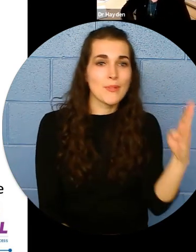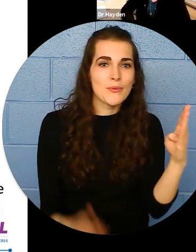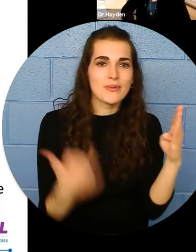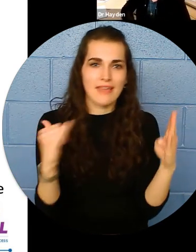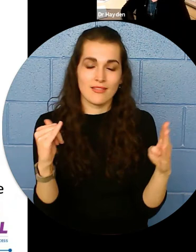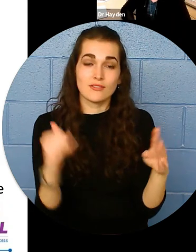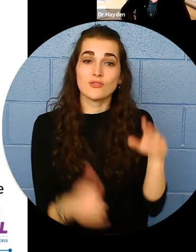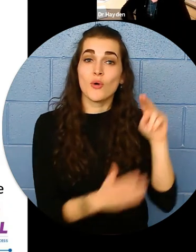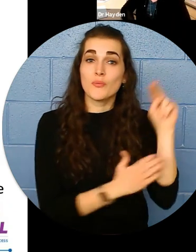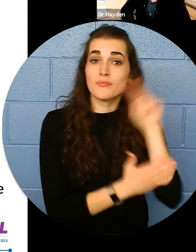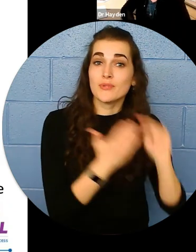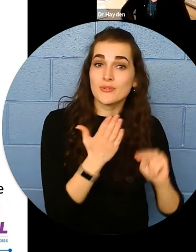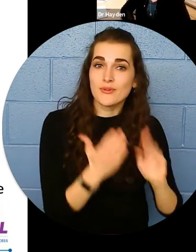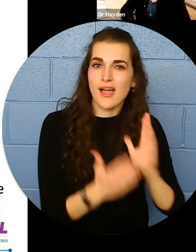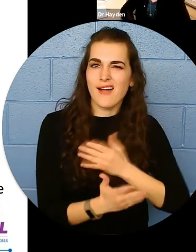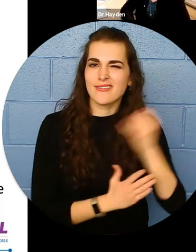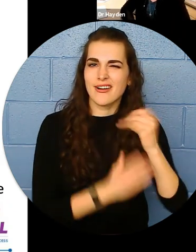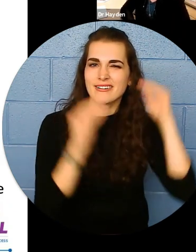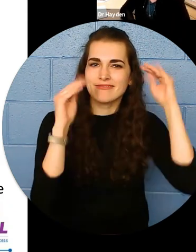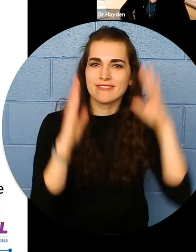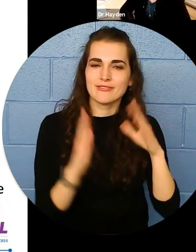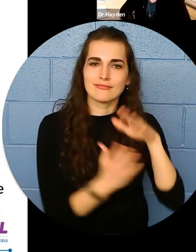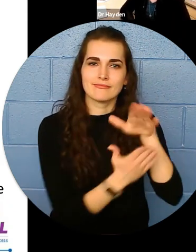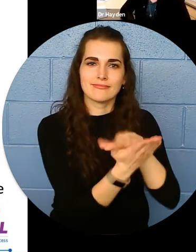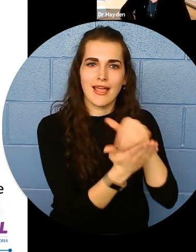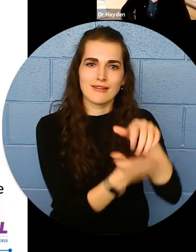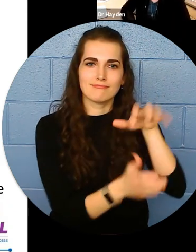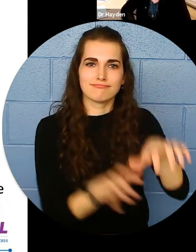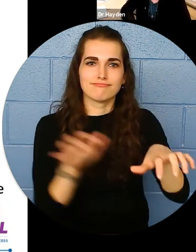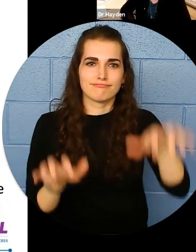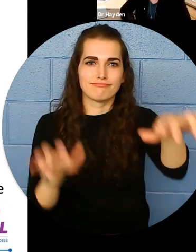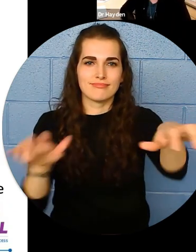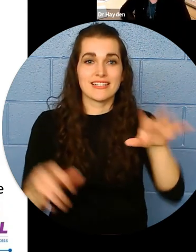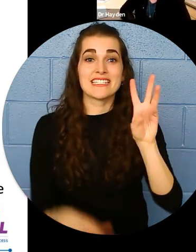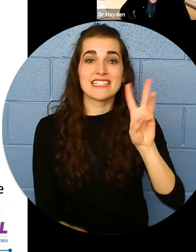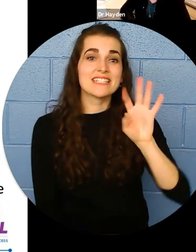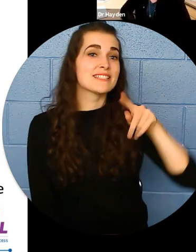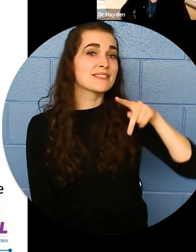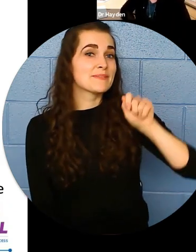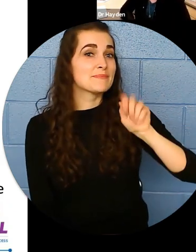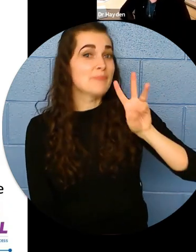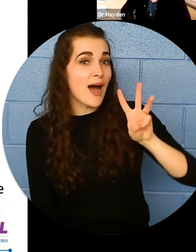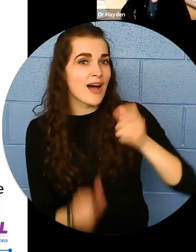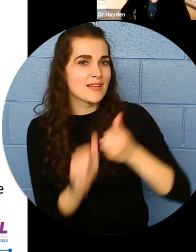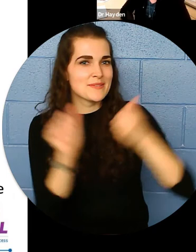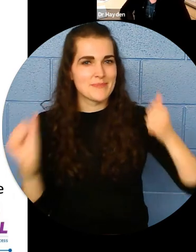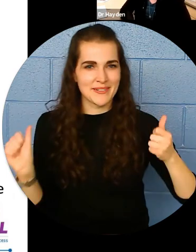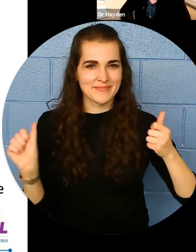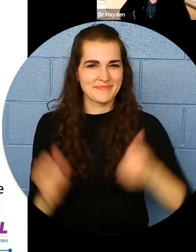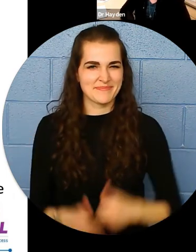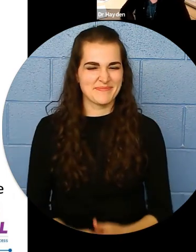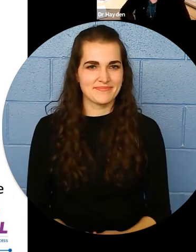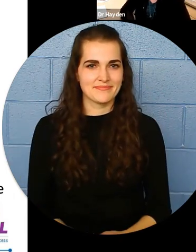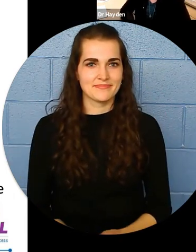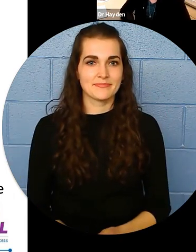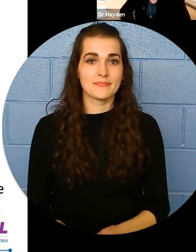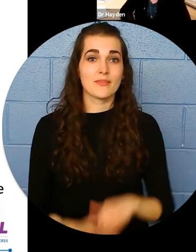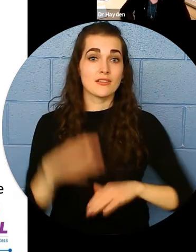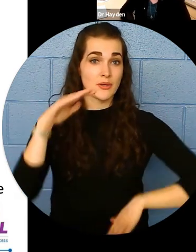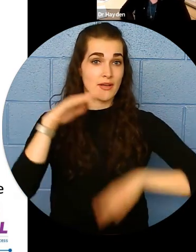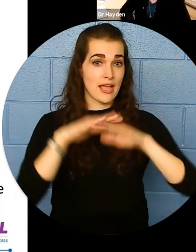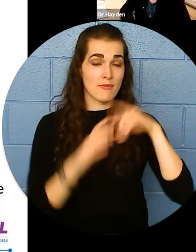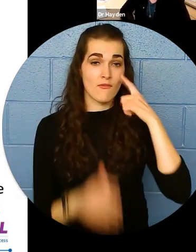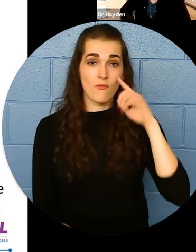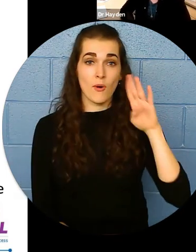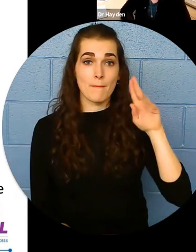Nari was kind enough to paint the paws on the floor for us so we could stay 6 paws apart. So capacity on